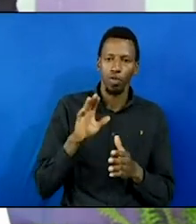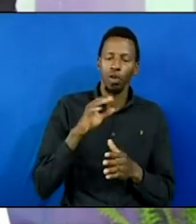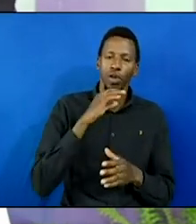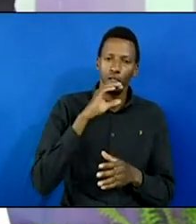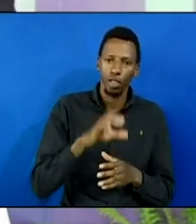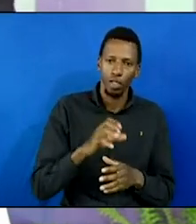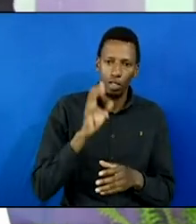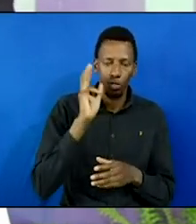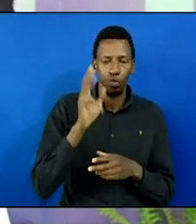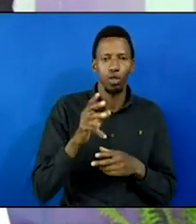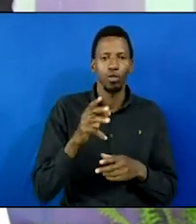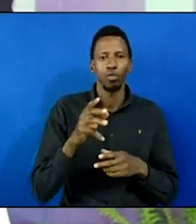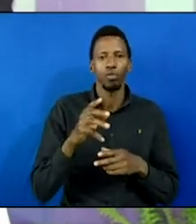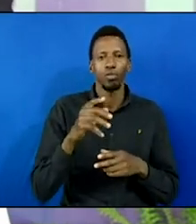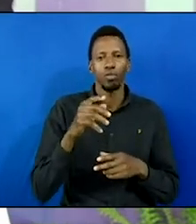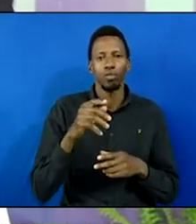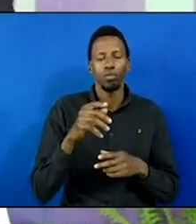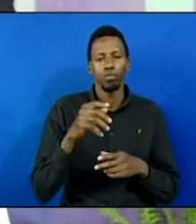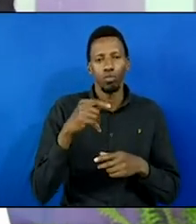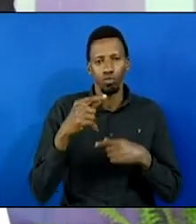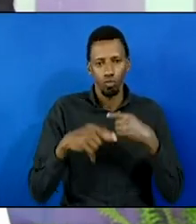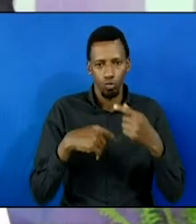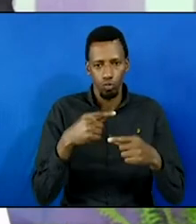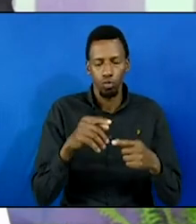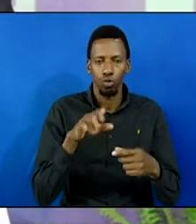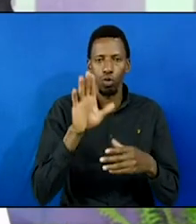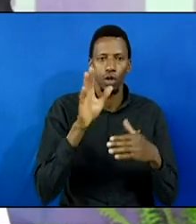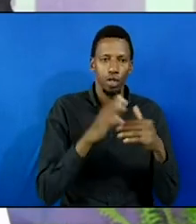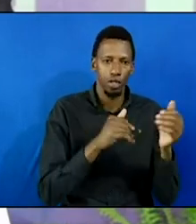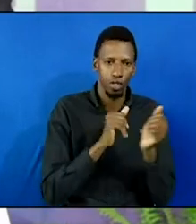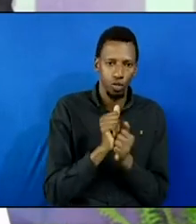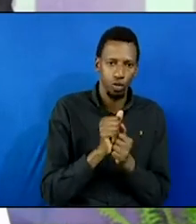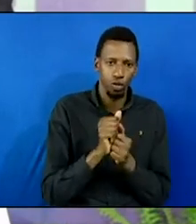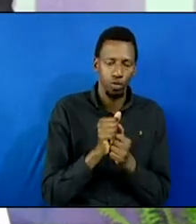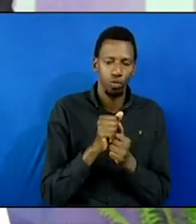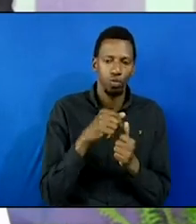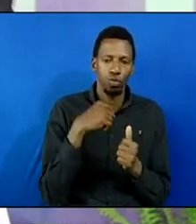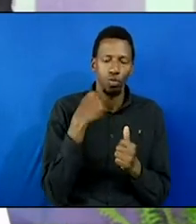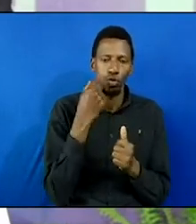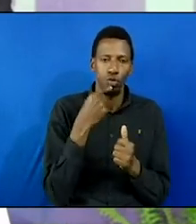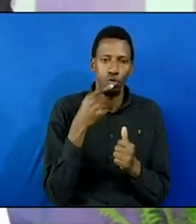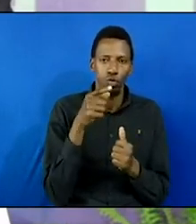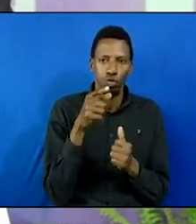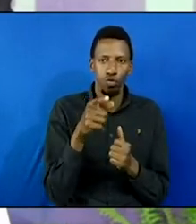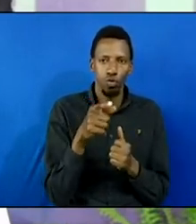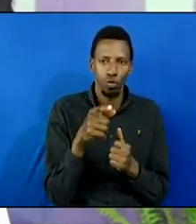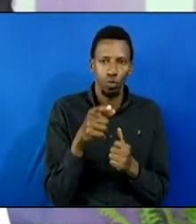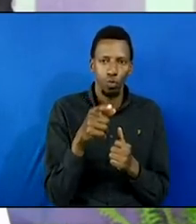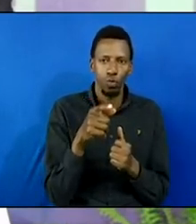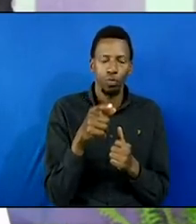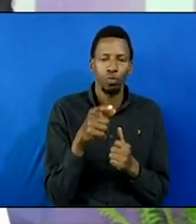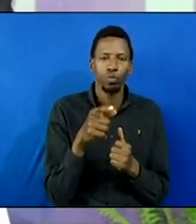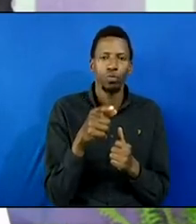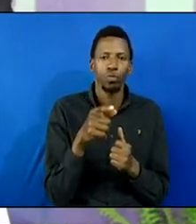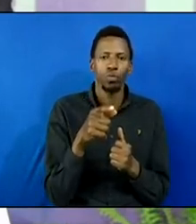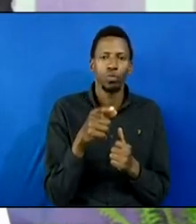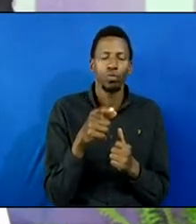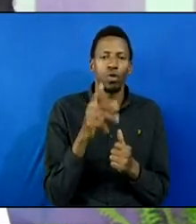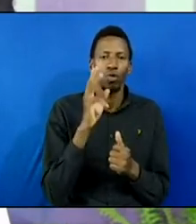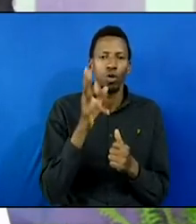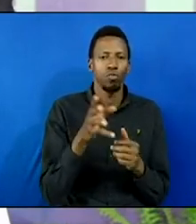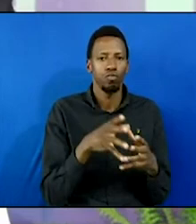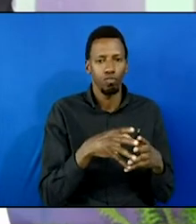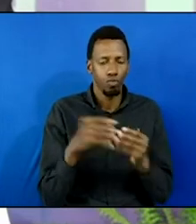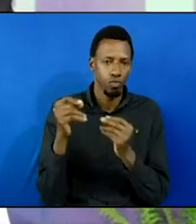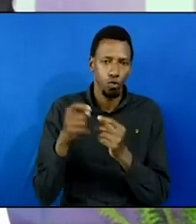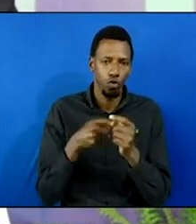haste. Your destroyers and those who laid you waste shall go away